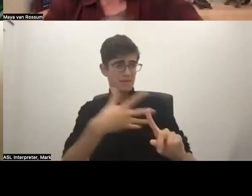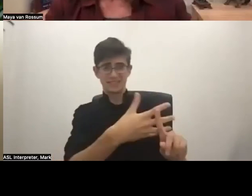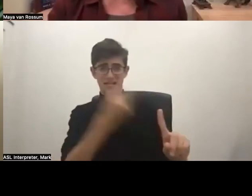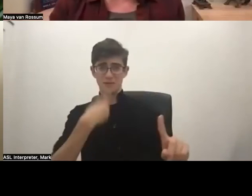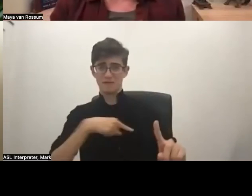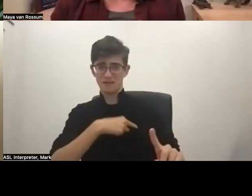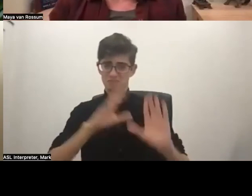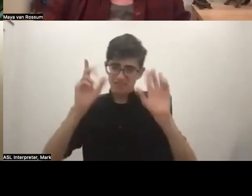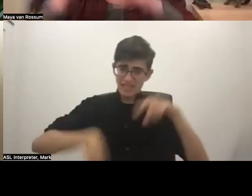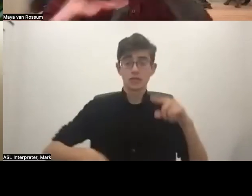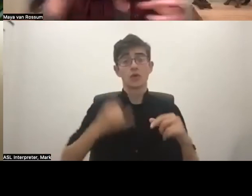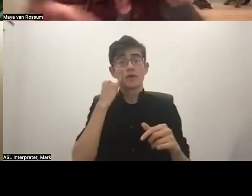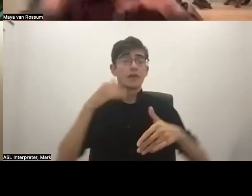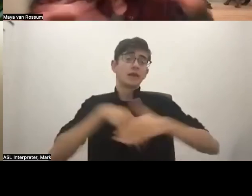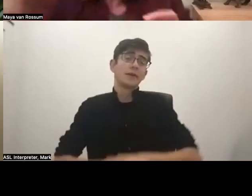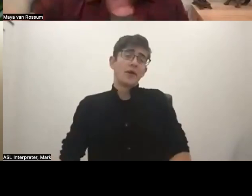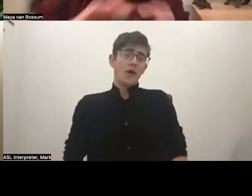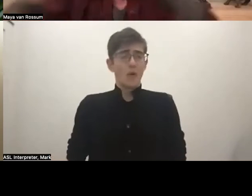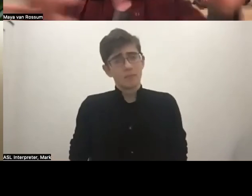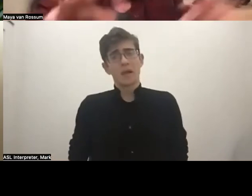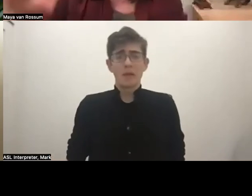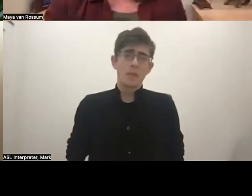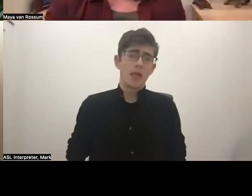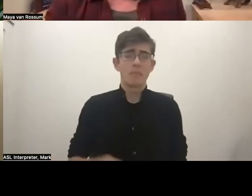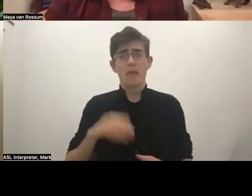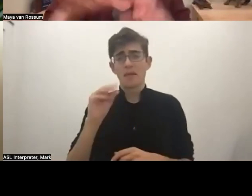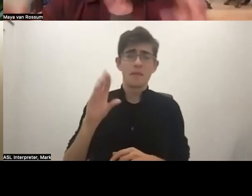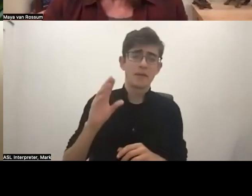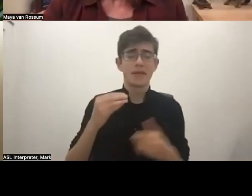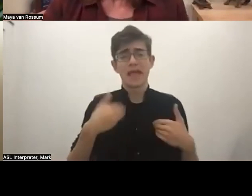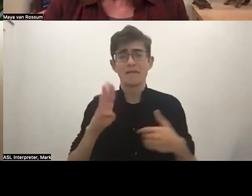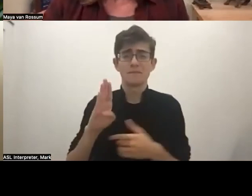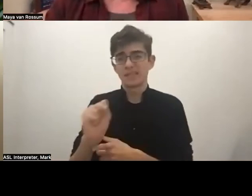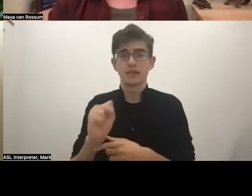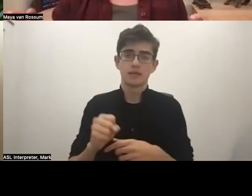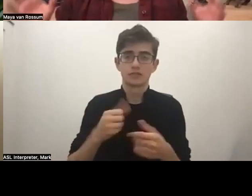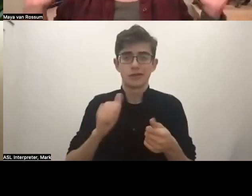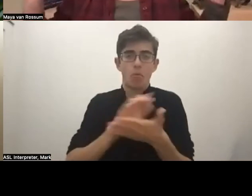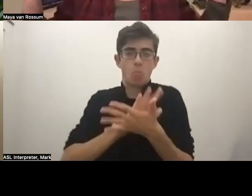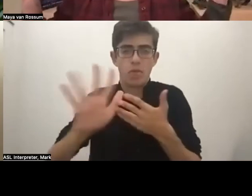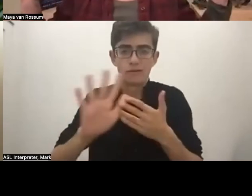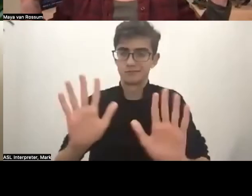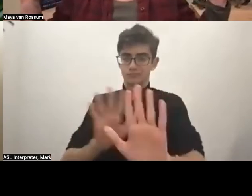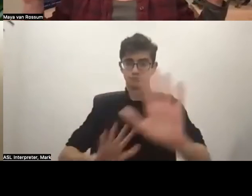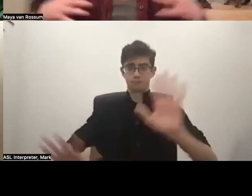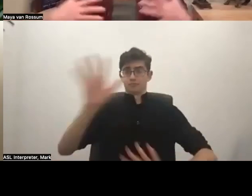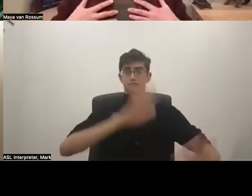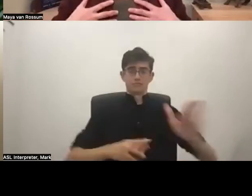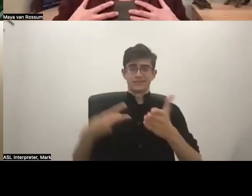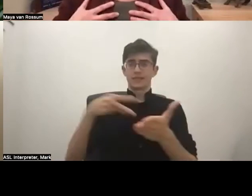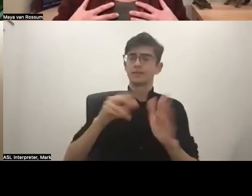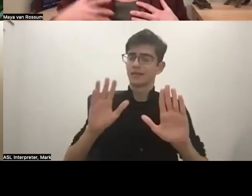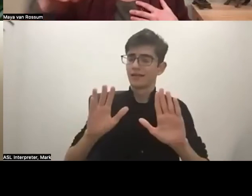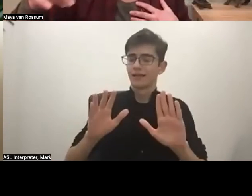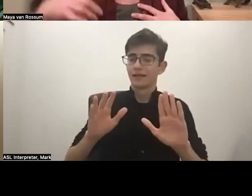sorts of BS at us to try to muddy up what that means, just stand up and say, hey man, this